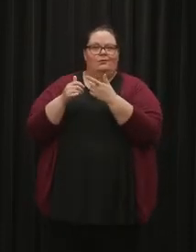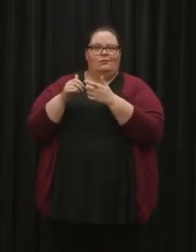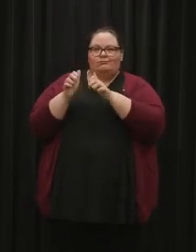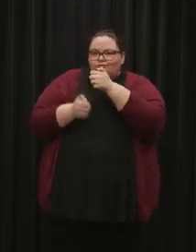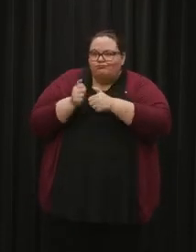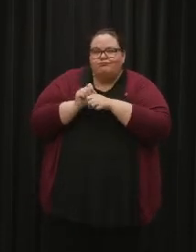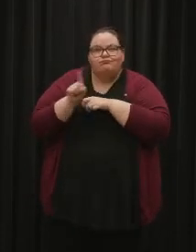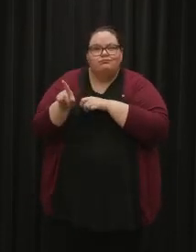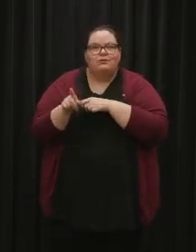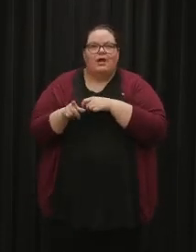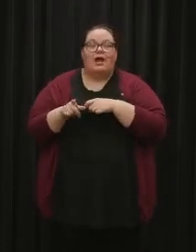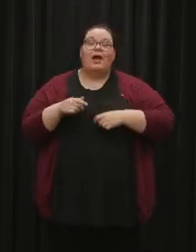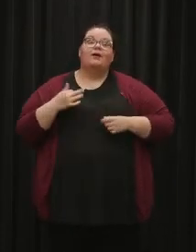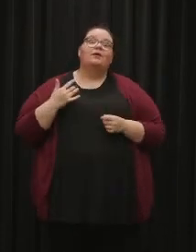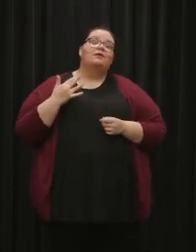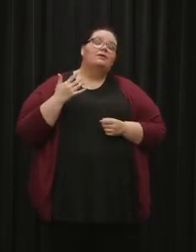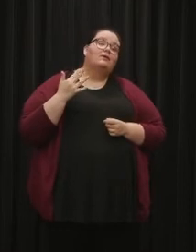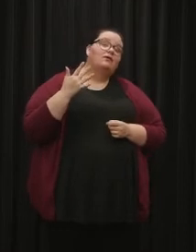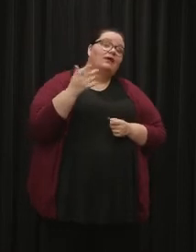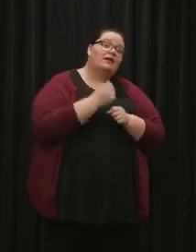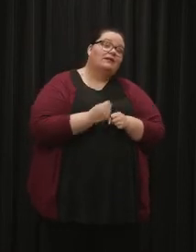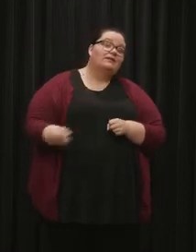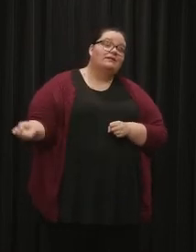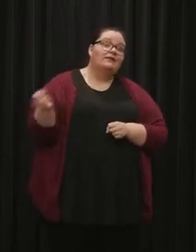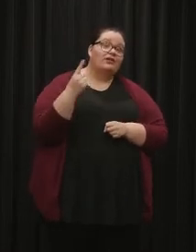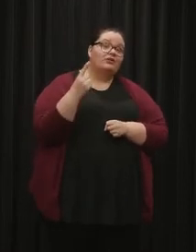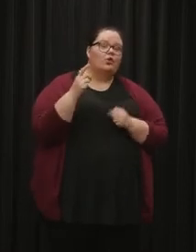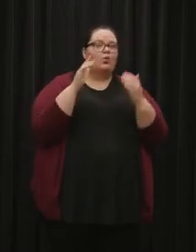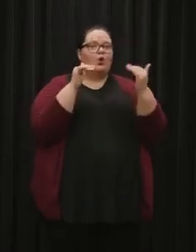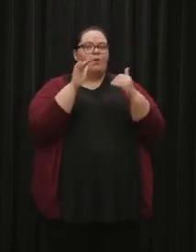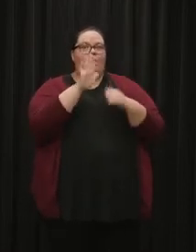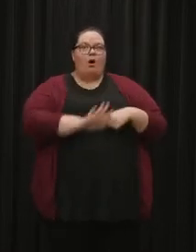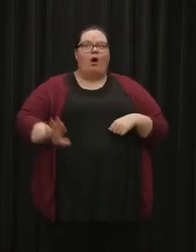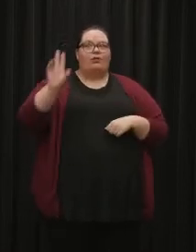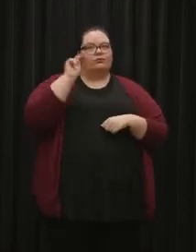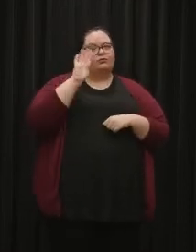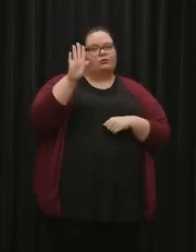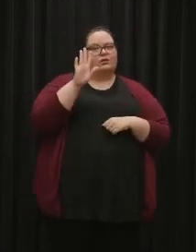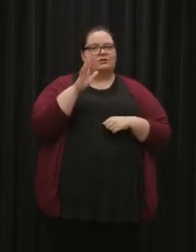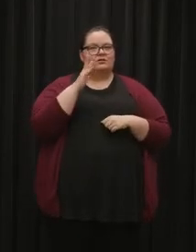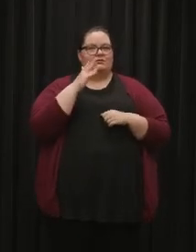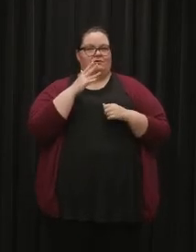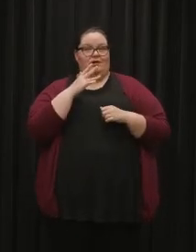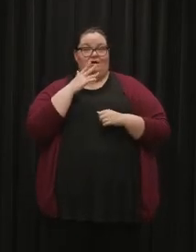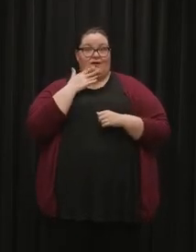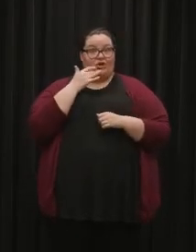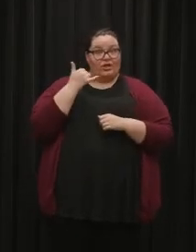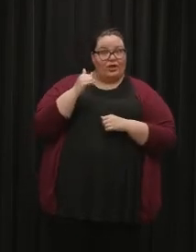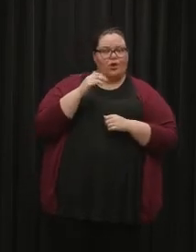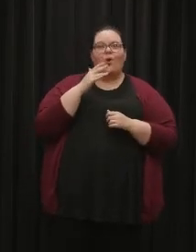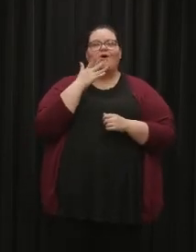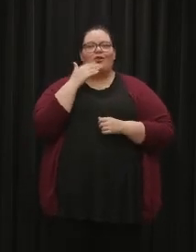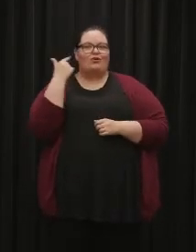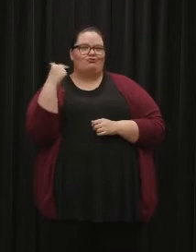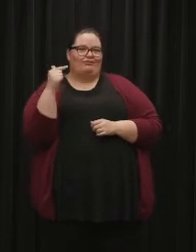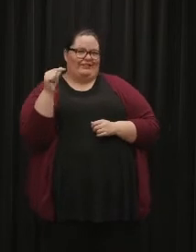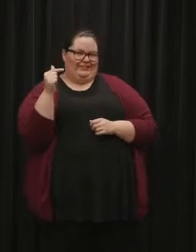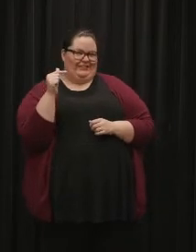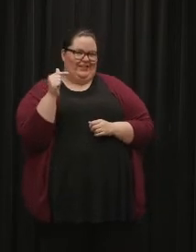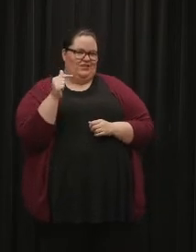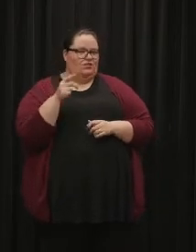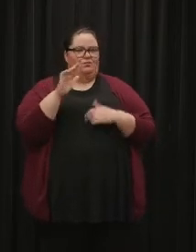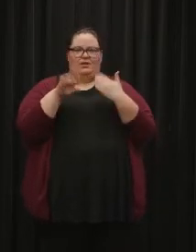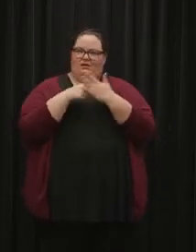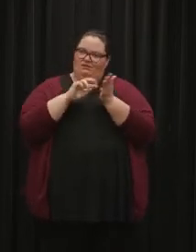be together when we can have a green holiday, hopefully a year from now. On a personal note, I would like to thank the many New Brunswickers who have sent